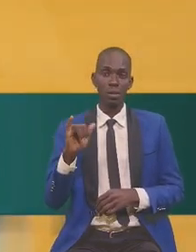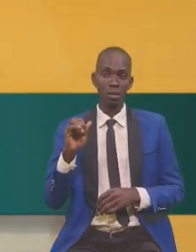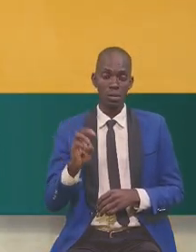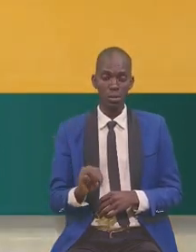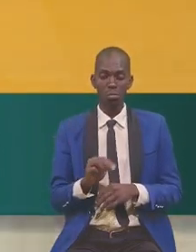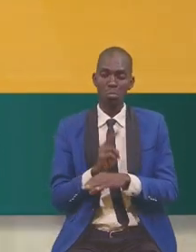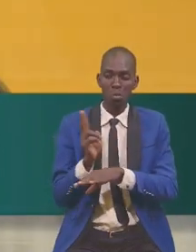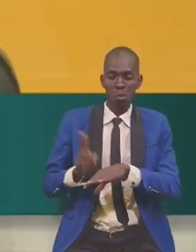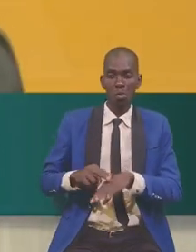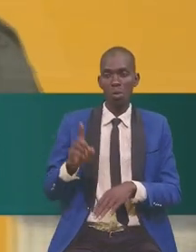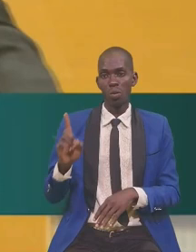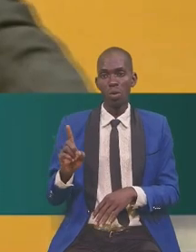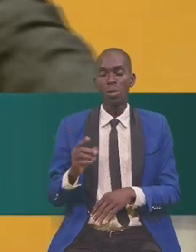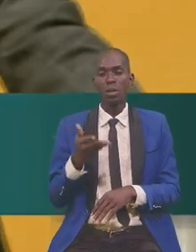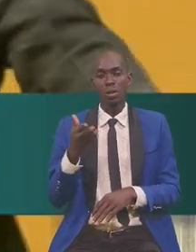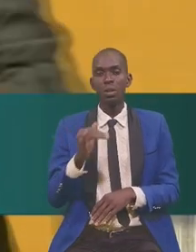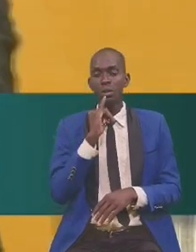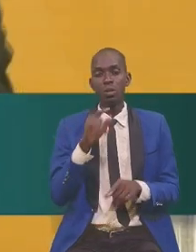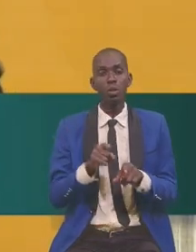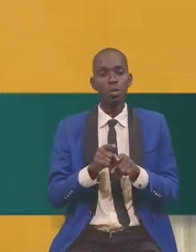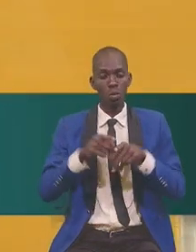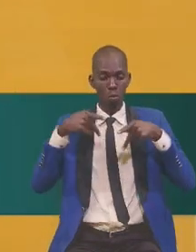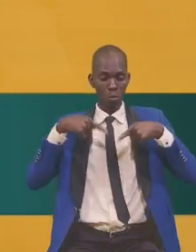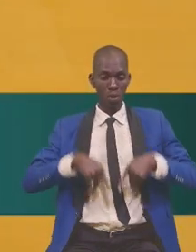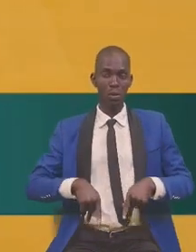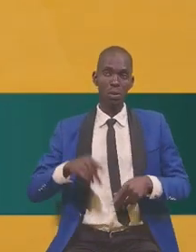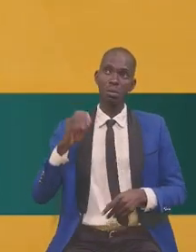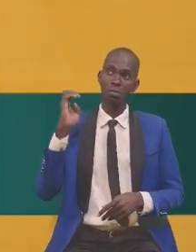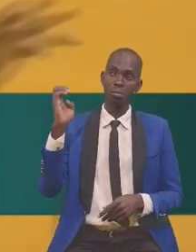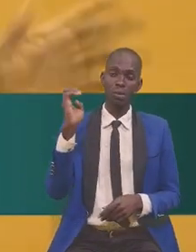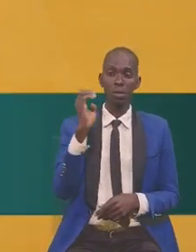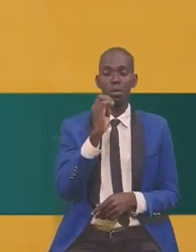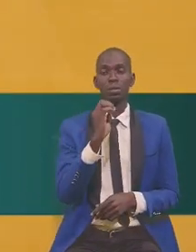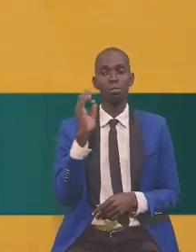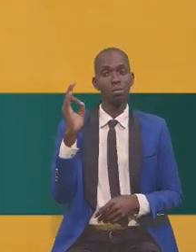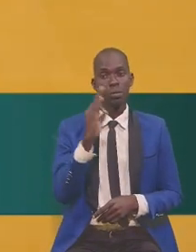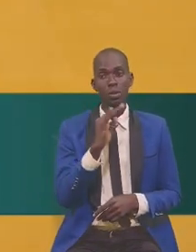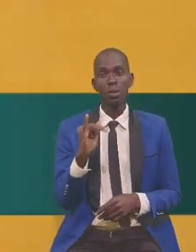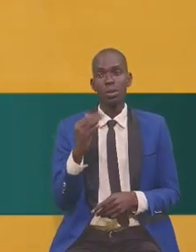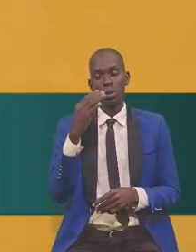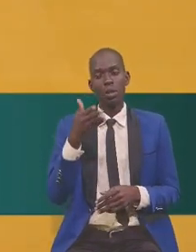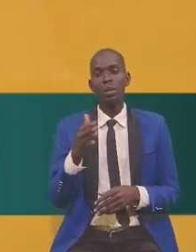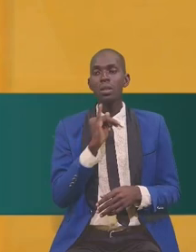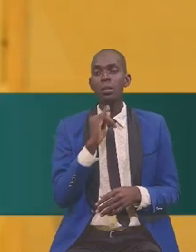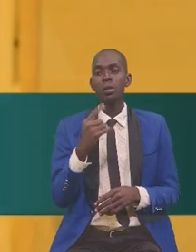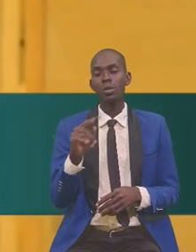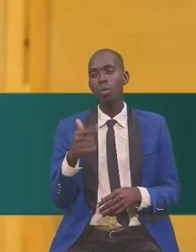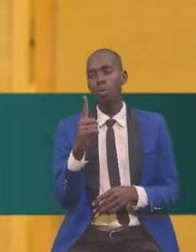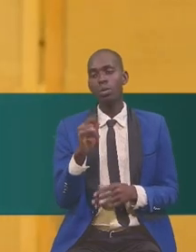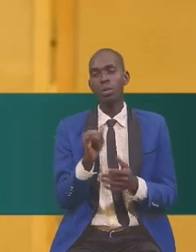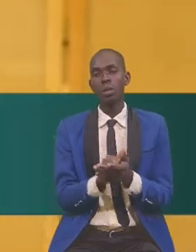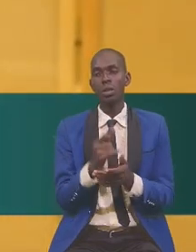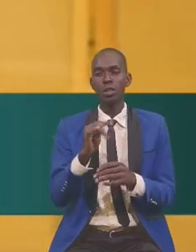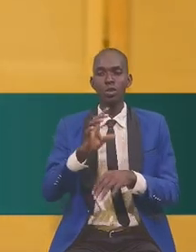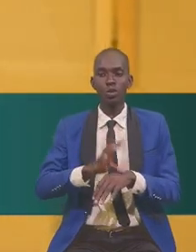evangelism, personal evangelism. This evangelism, the church goes out, and then one by